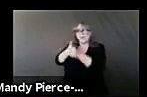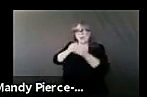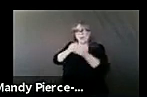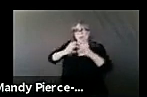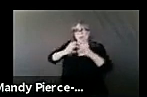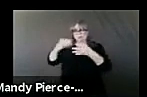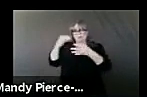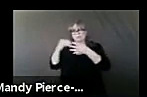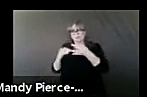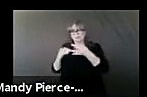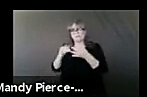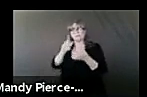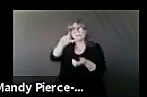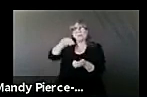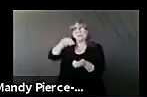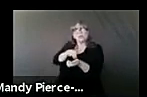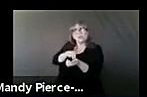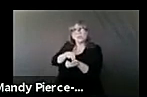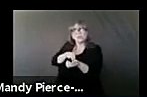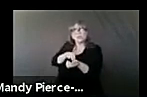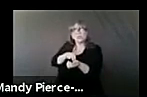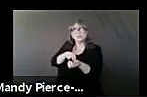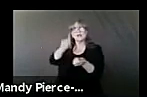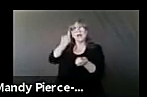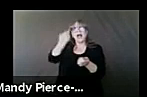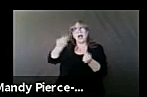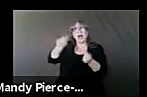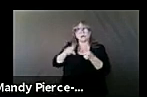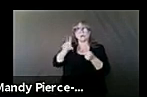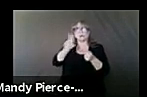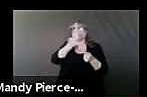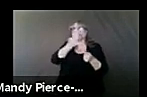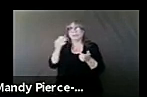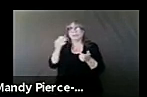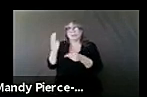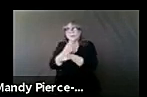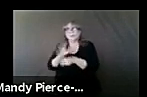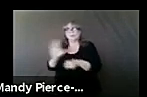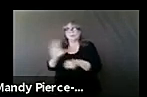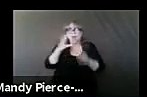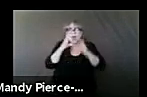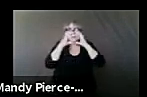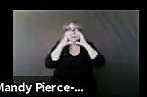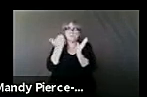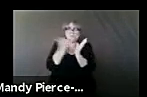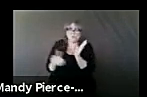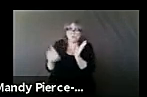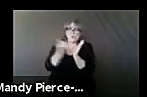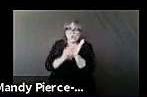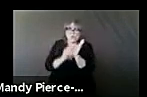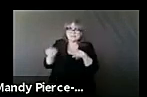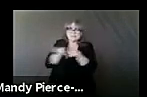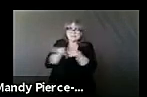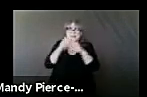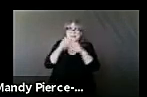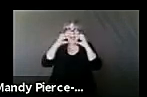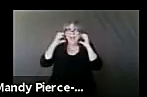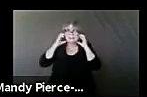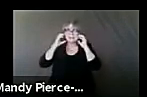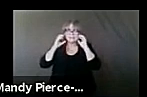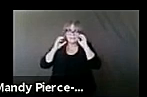reusing masks and other material that they would normally, in normal times, not have to reuse. Because